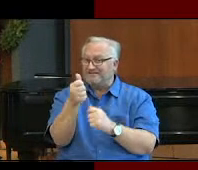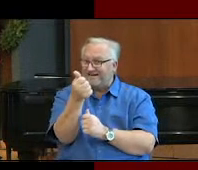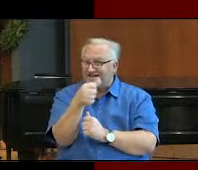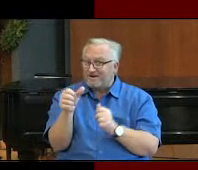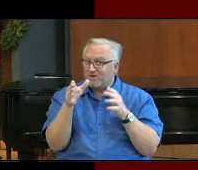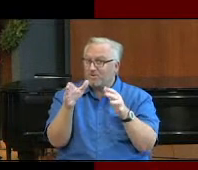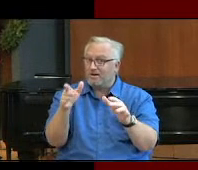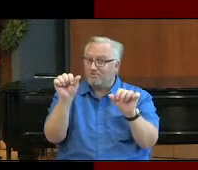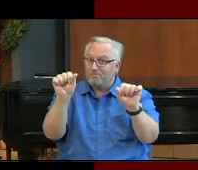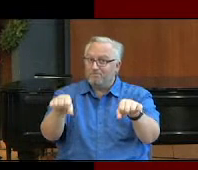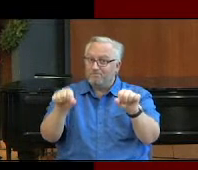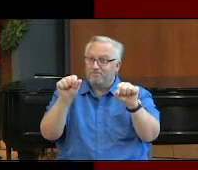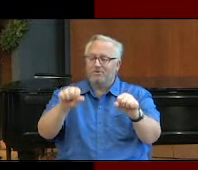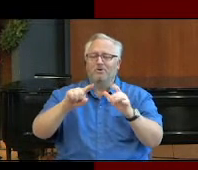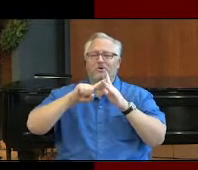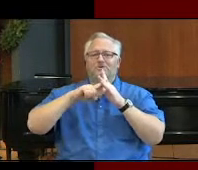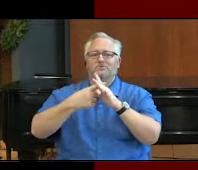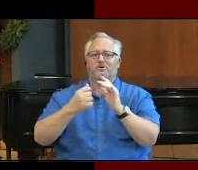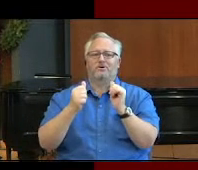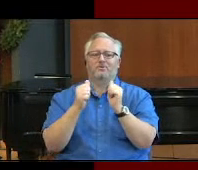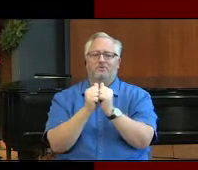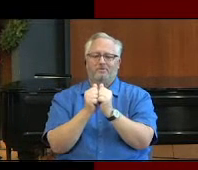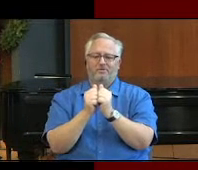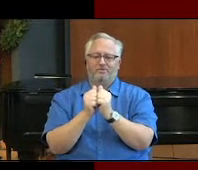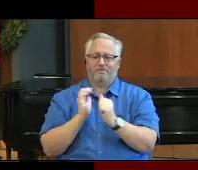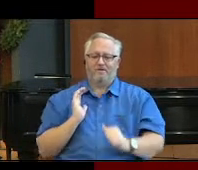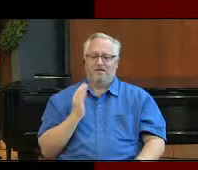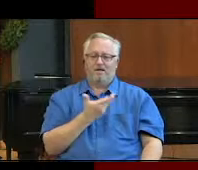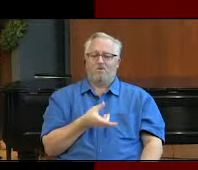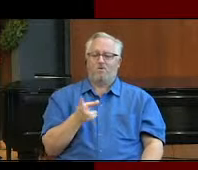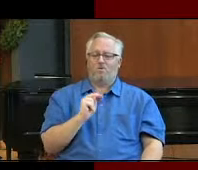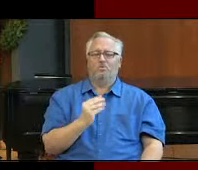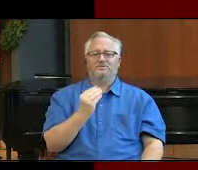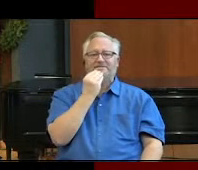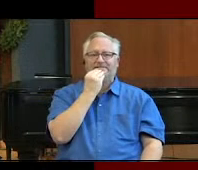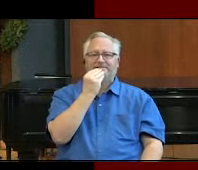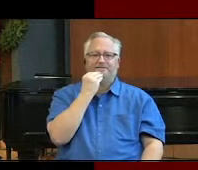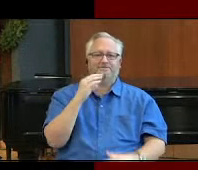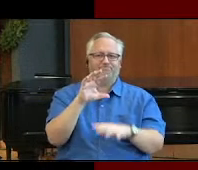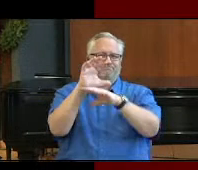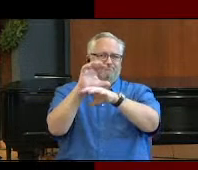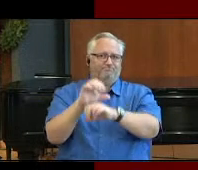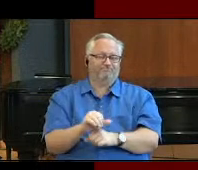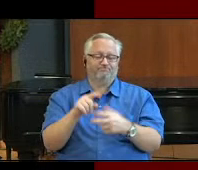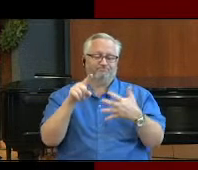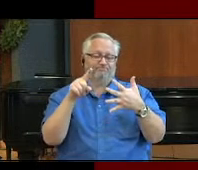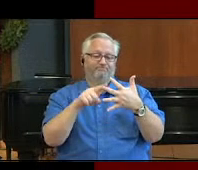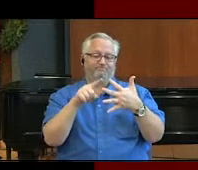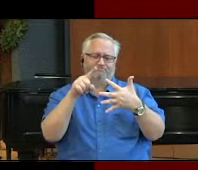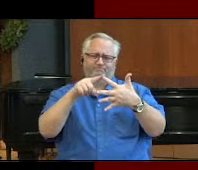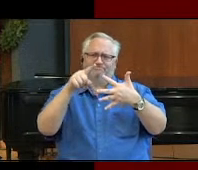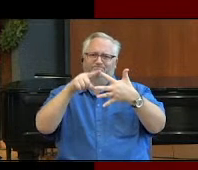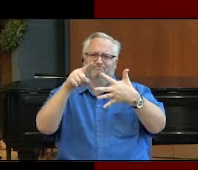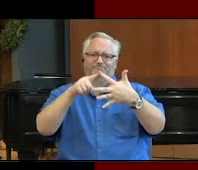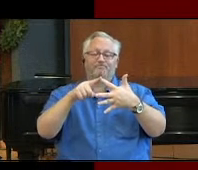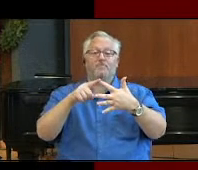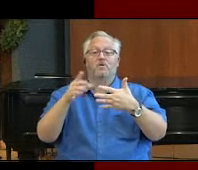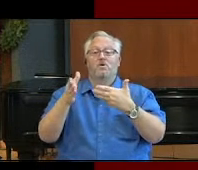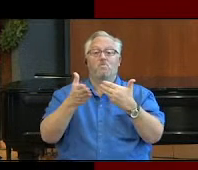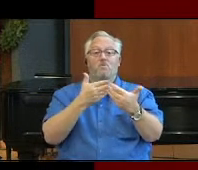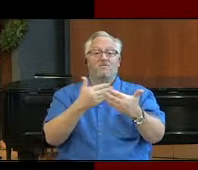at our disposal, beginning with our own eating habits. Secondly, we need to share what we